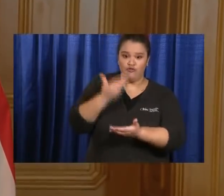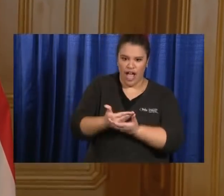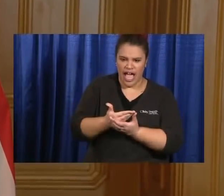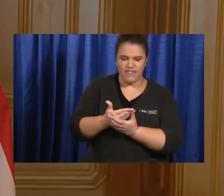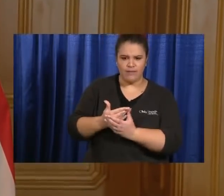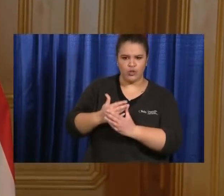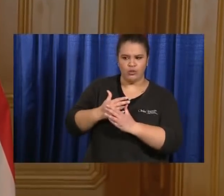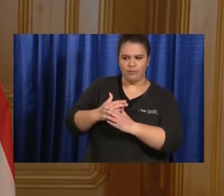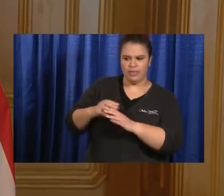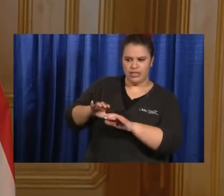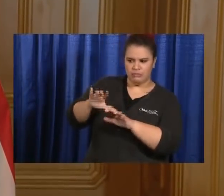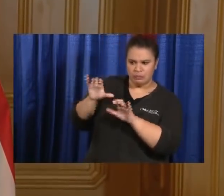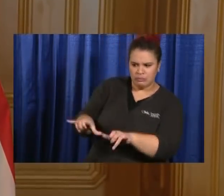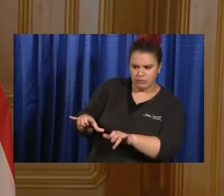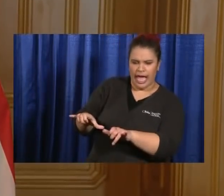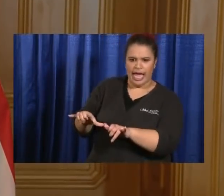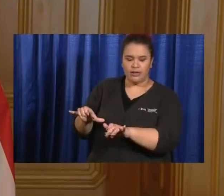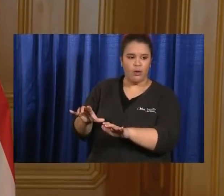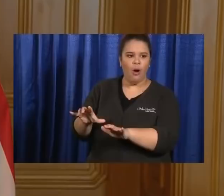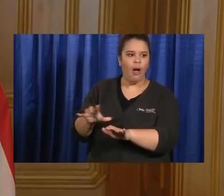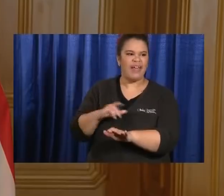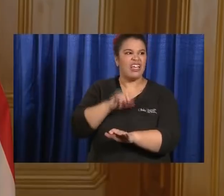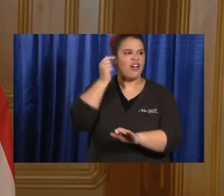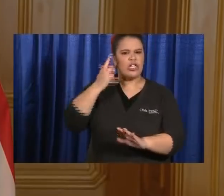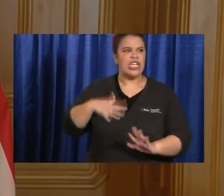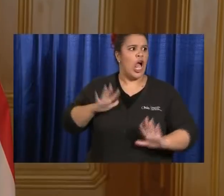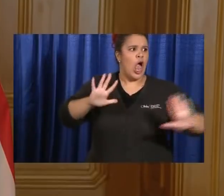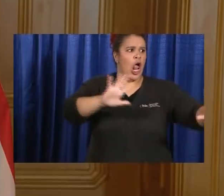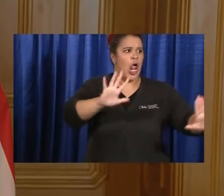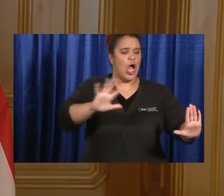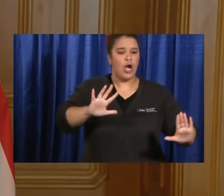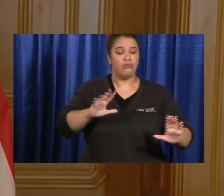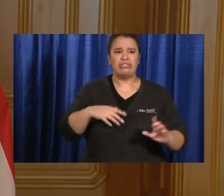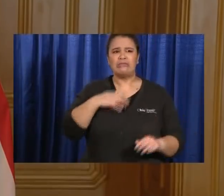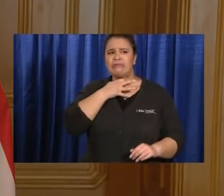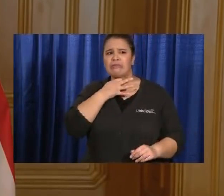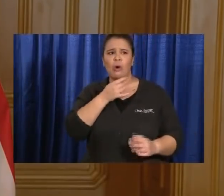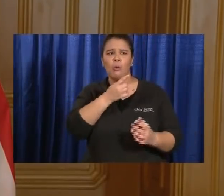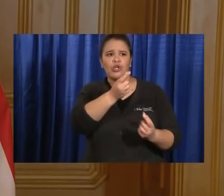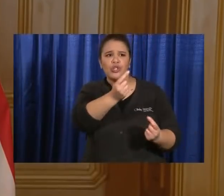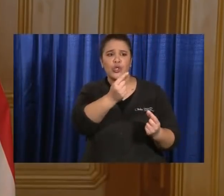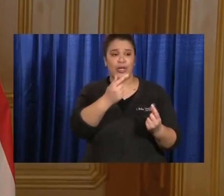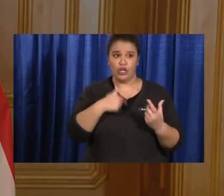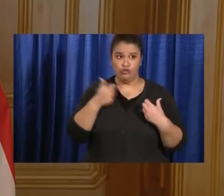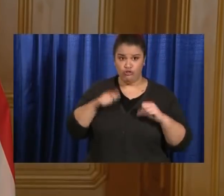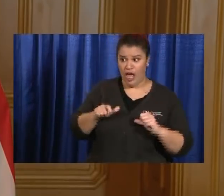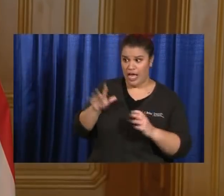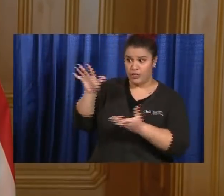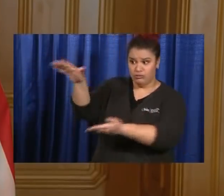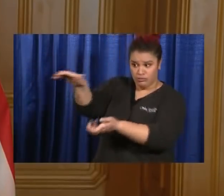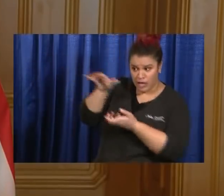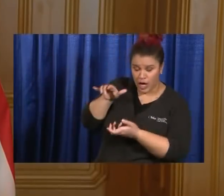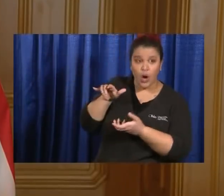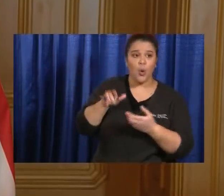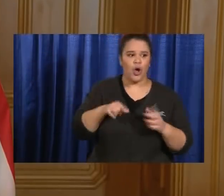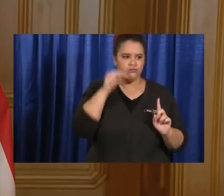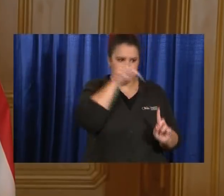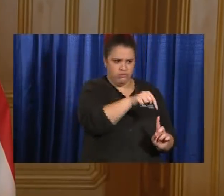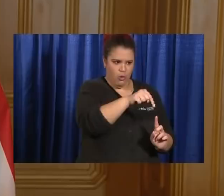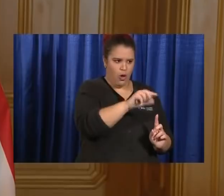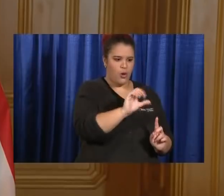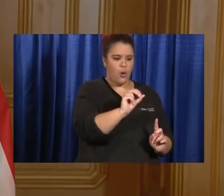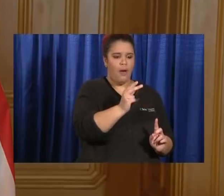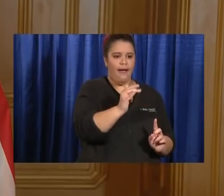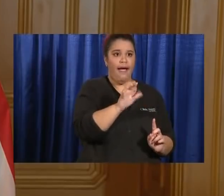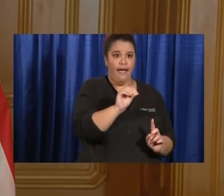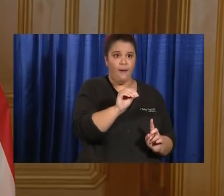international or other sources, or are we just relying on Ohio manufacturers and businesses to manufacture and donate it? No, we're going